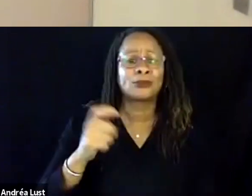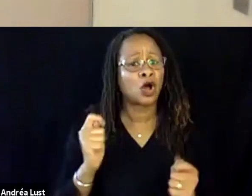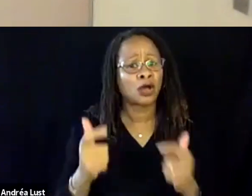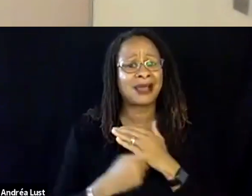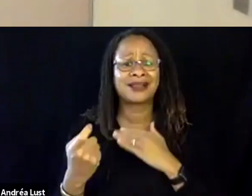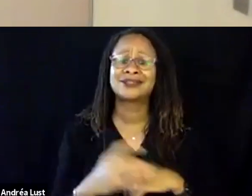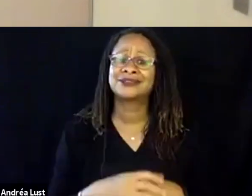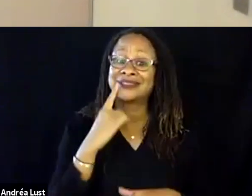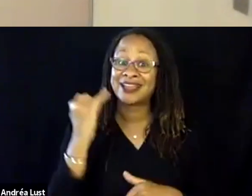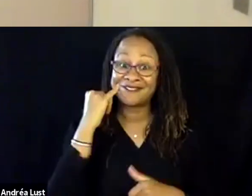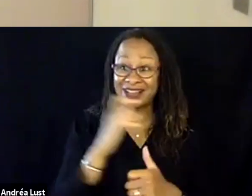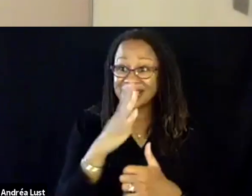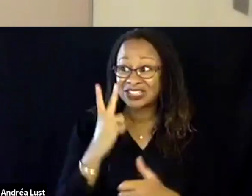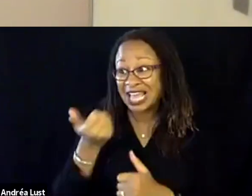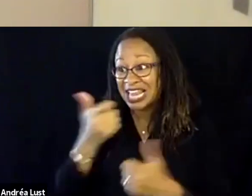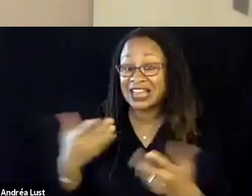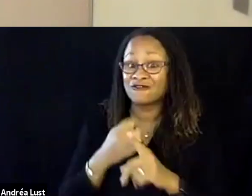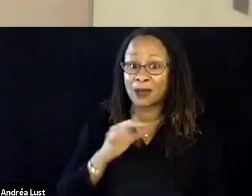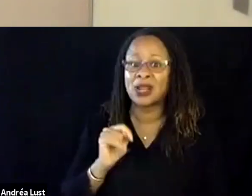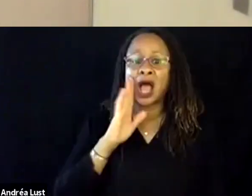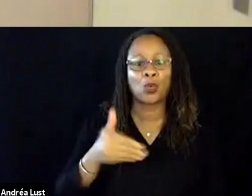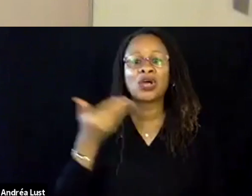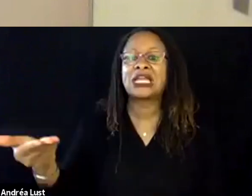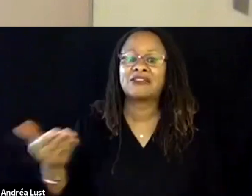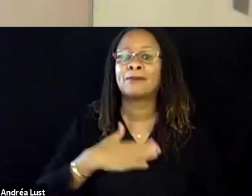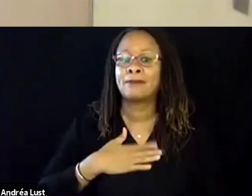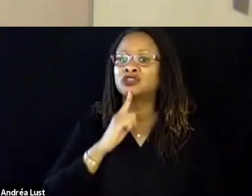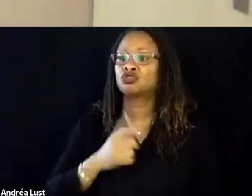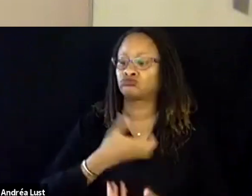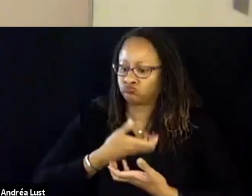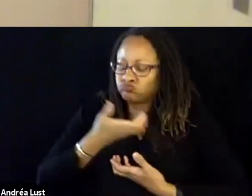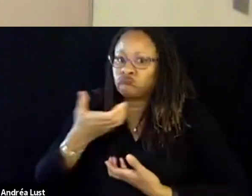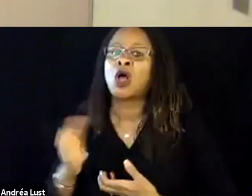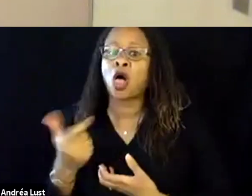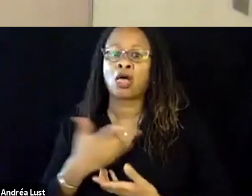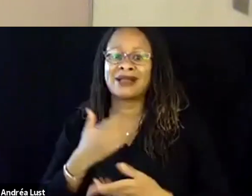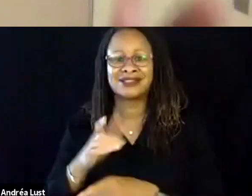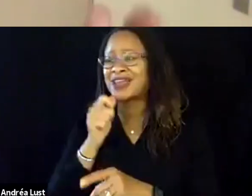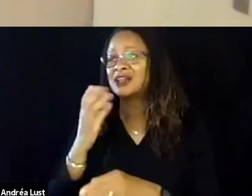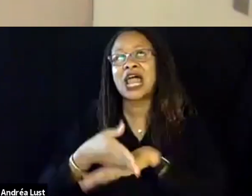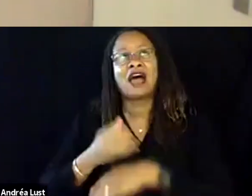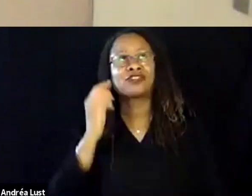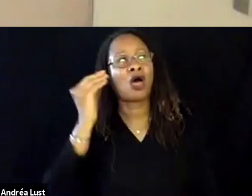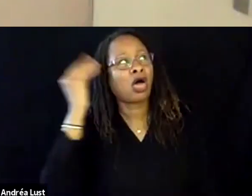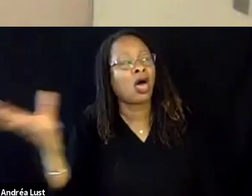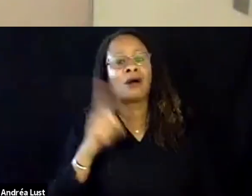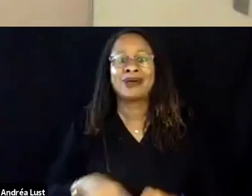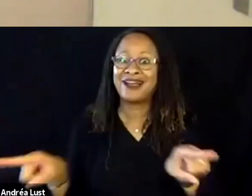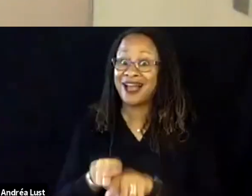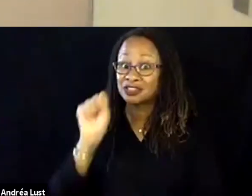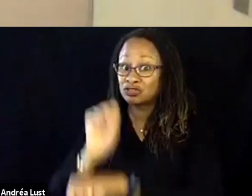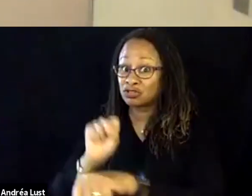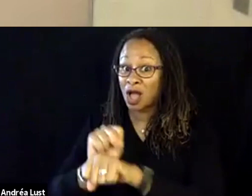that even if I never see anything from this, I'm gonna give my true all self to it, not as like an afterthought, but as a job. To be